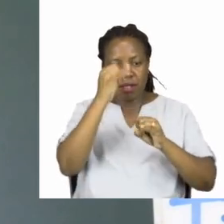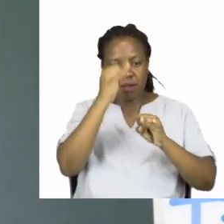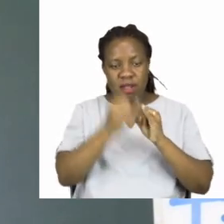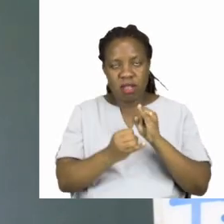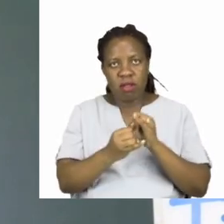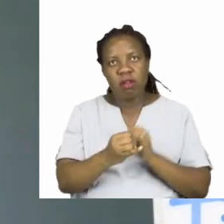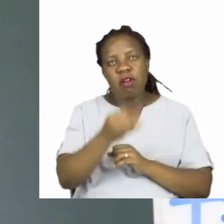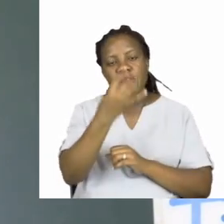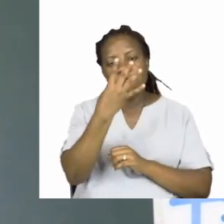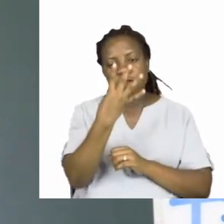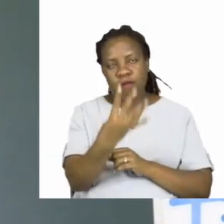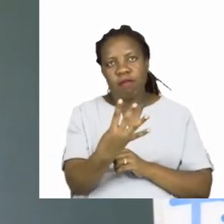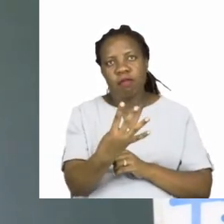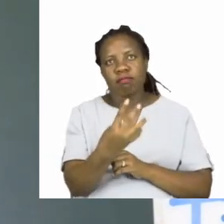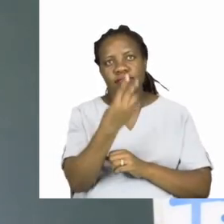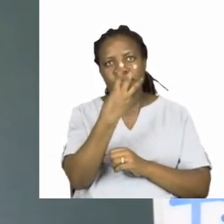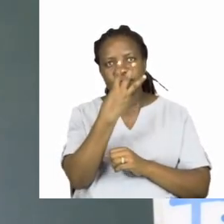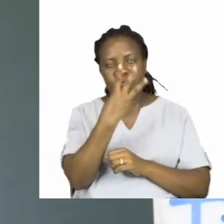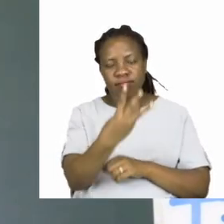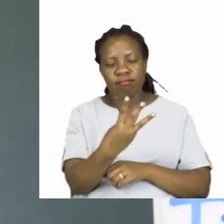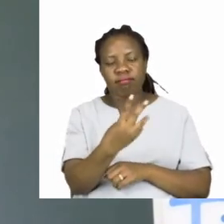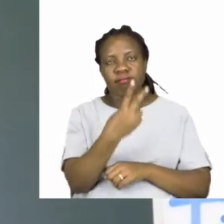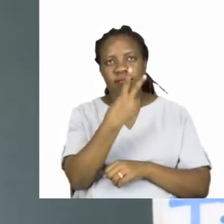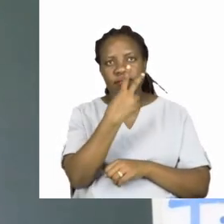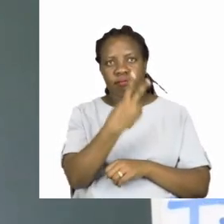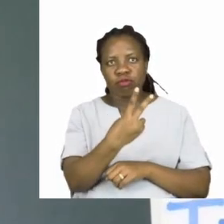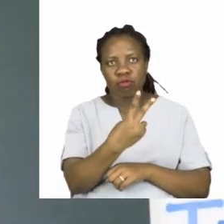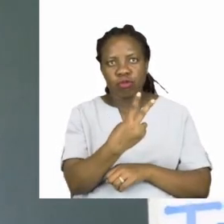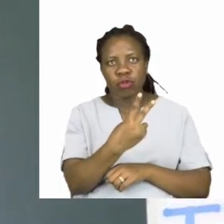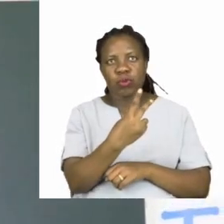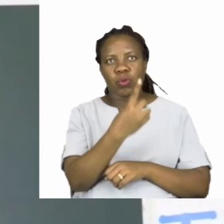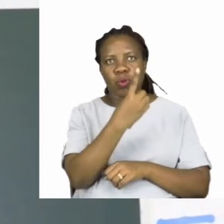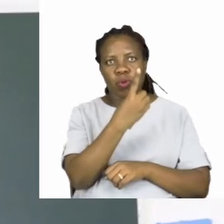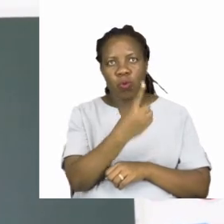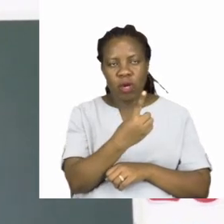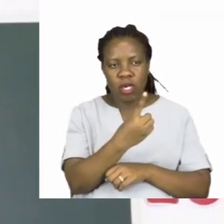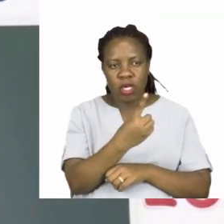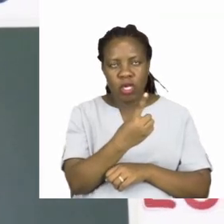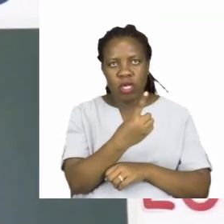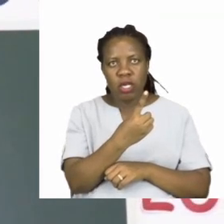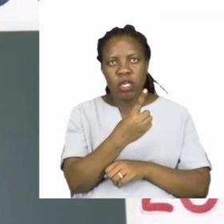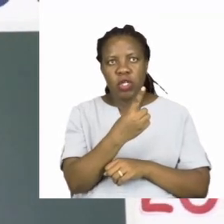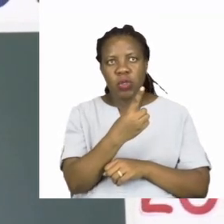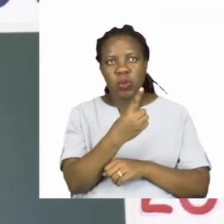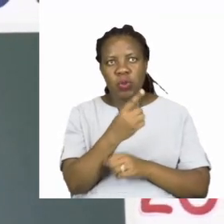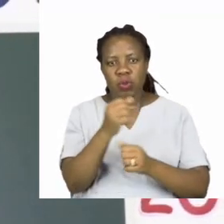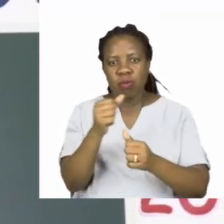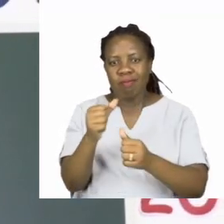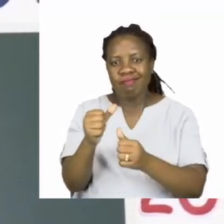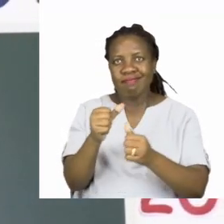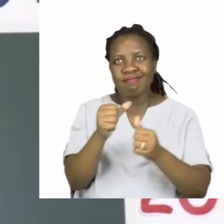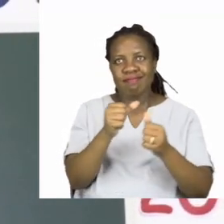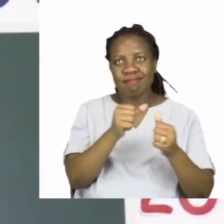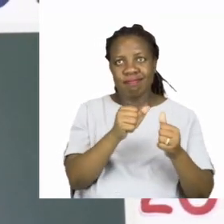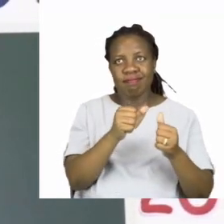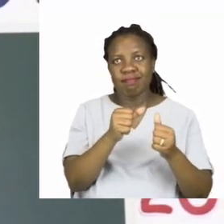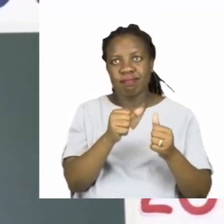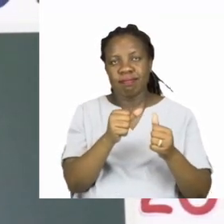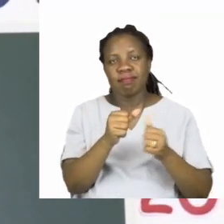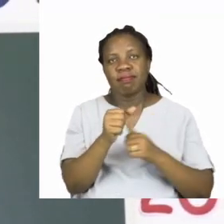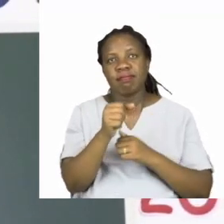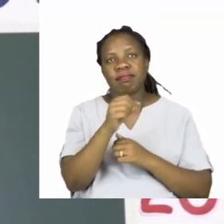end need to be rounded down, which means they go back to the